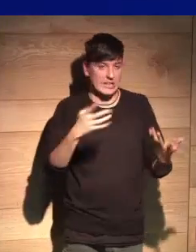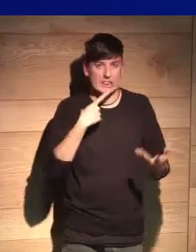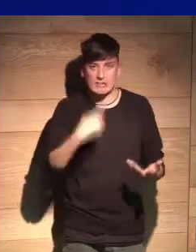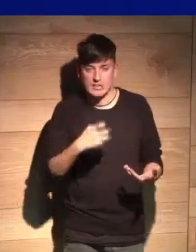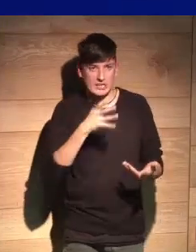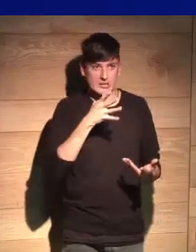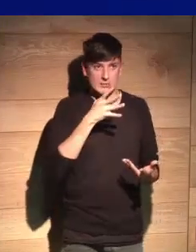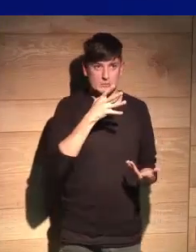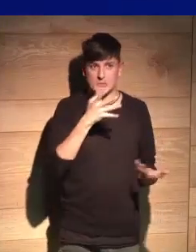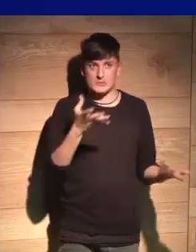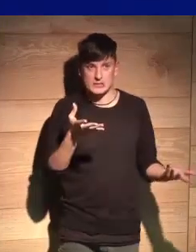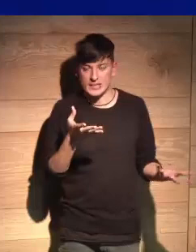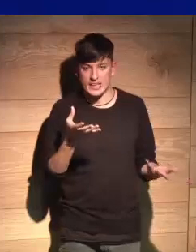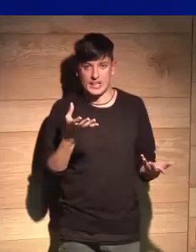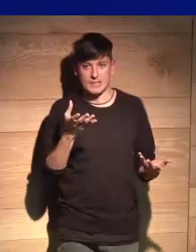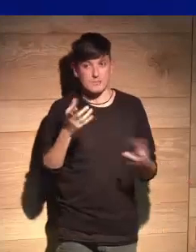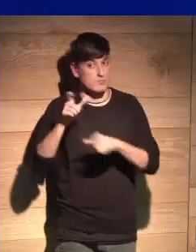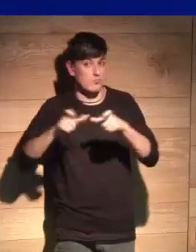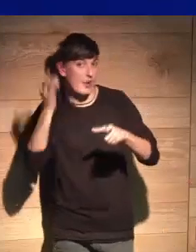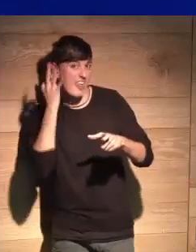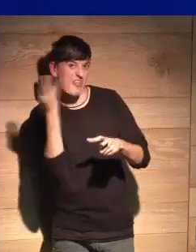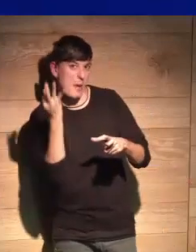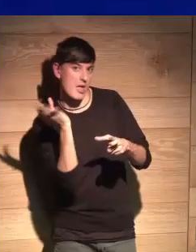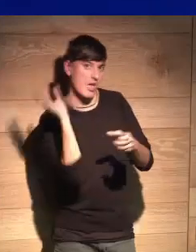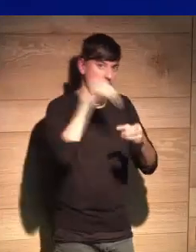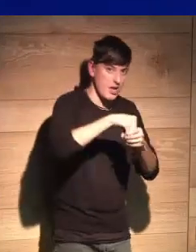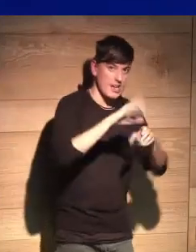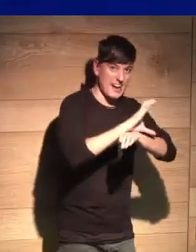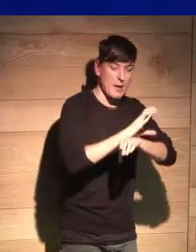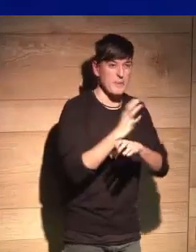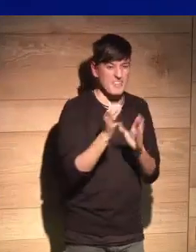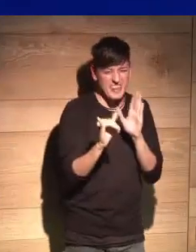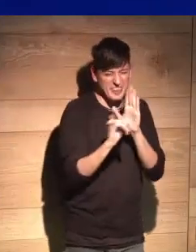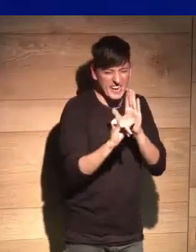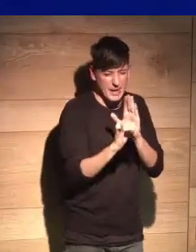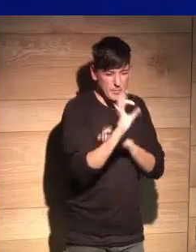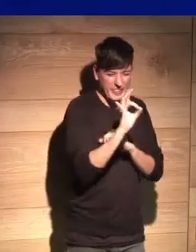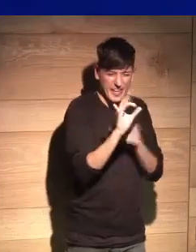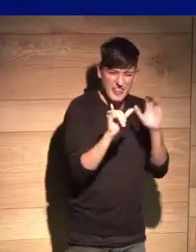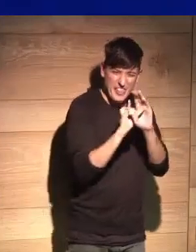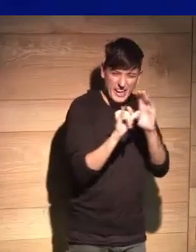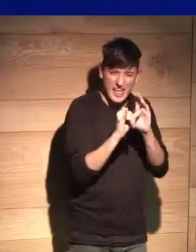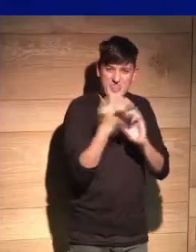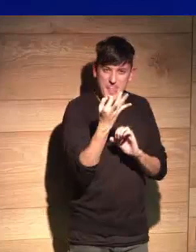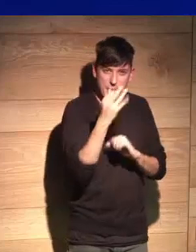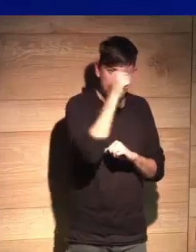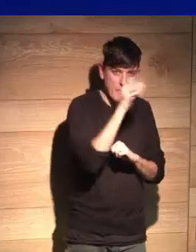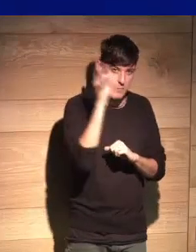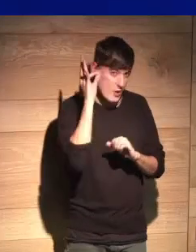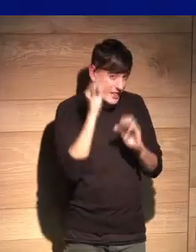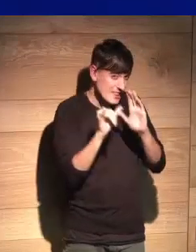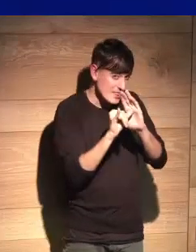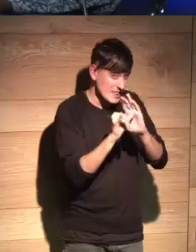50-50, because if no women graduate from those degrees, you cannot do it,